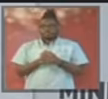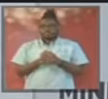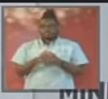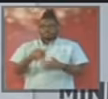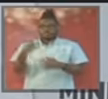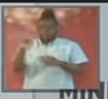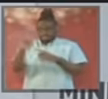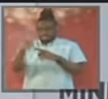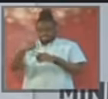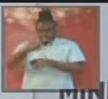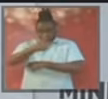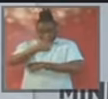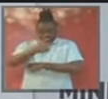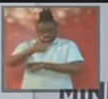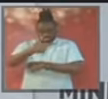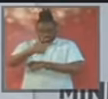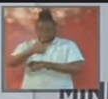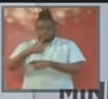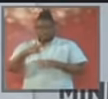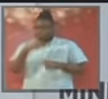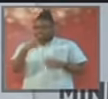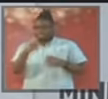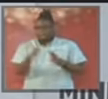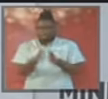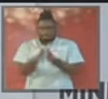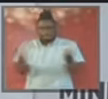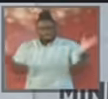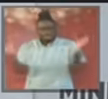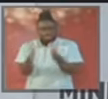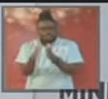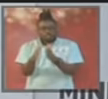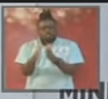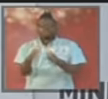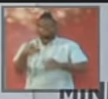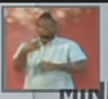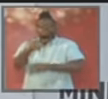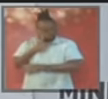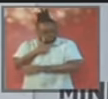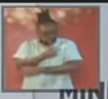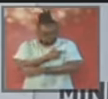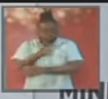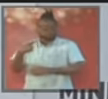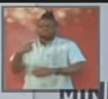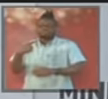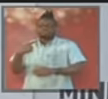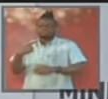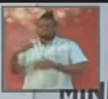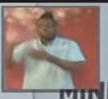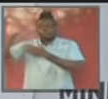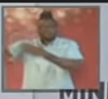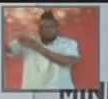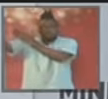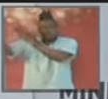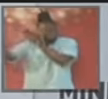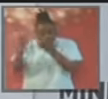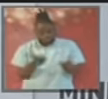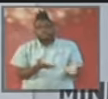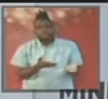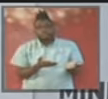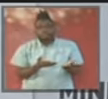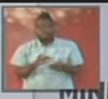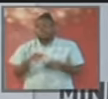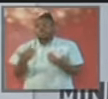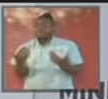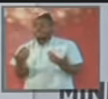uses, you will need different syringes, and these need to be imported. the transportation of the vaccine as